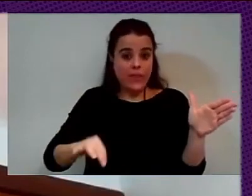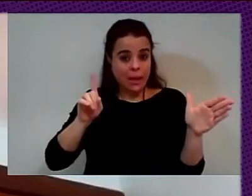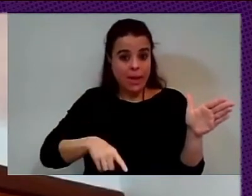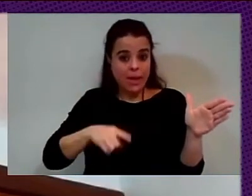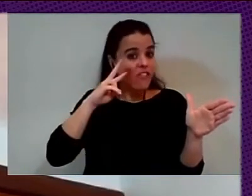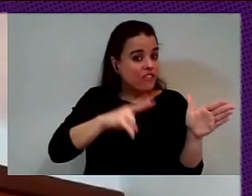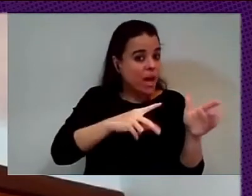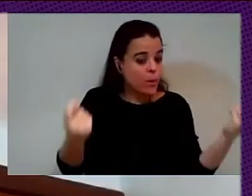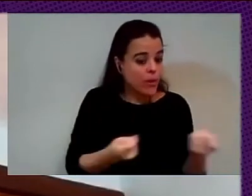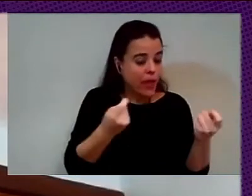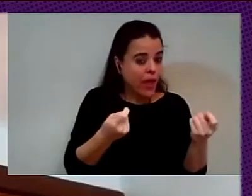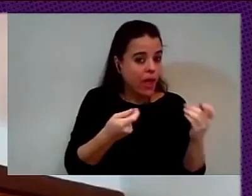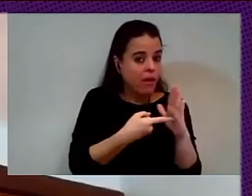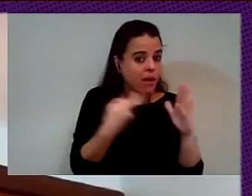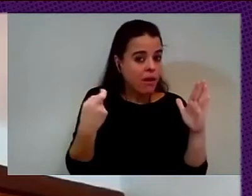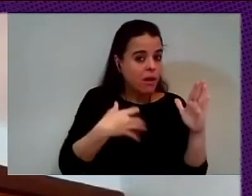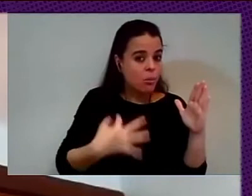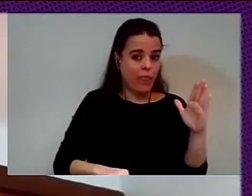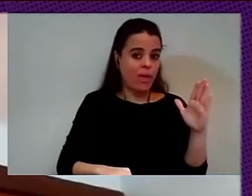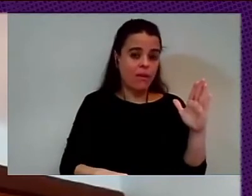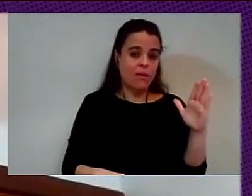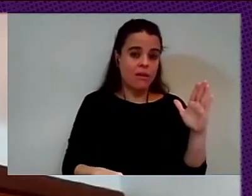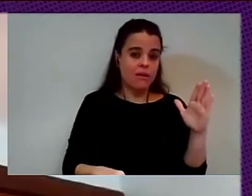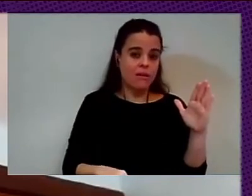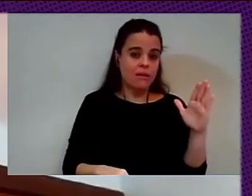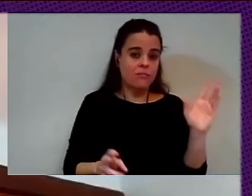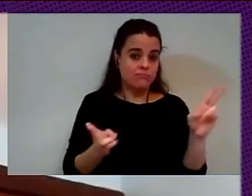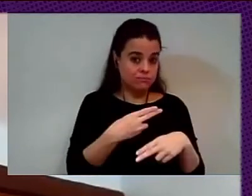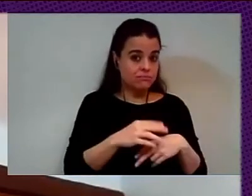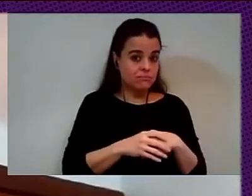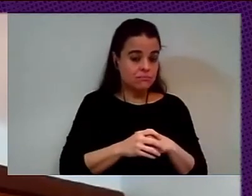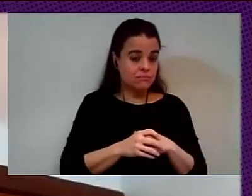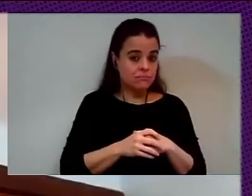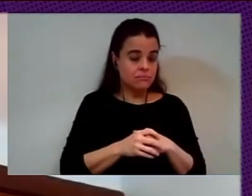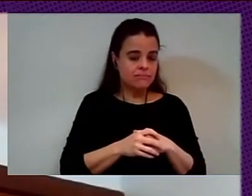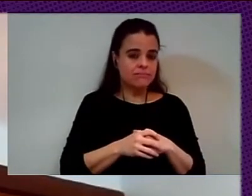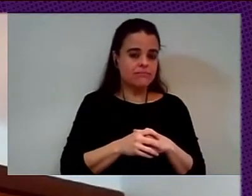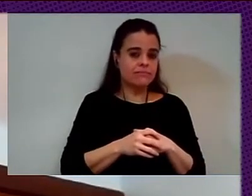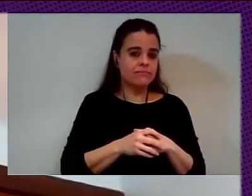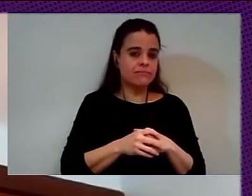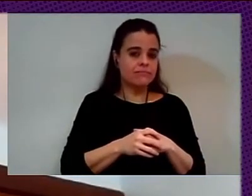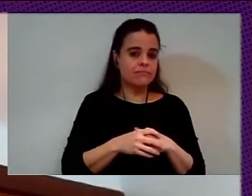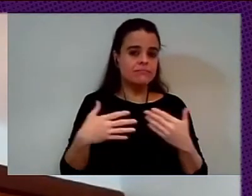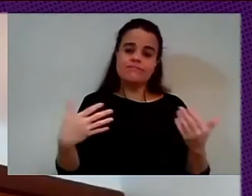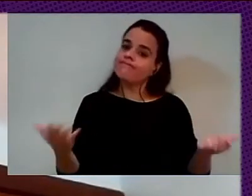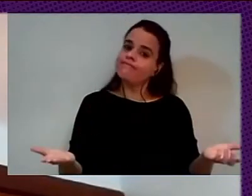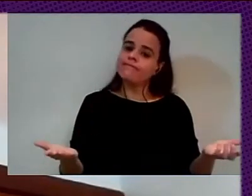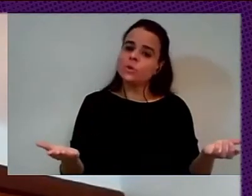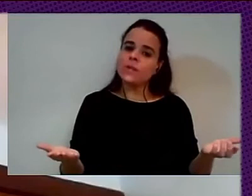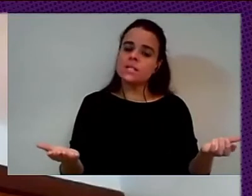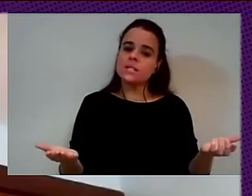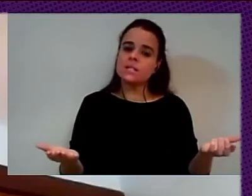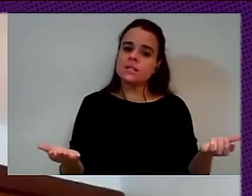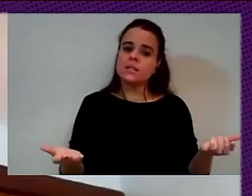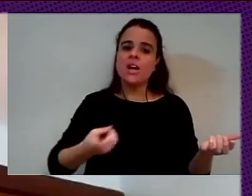right to there should be a concept of a right for people to control their software and their